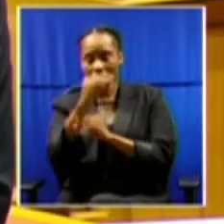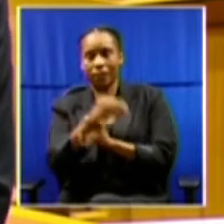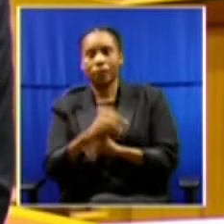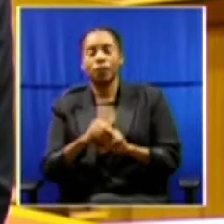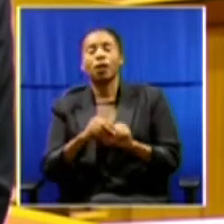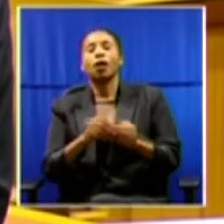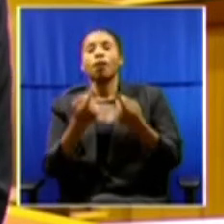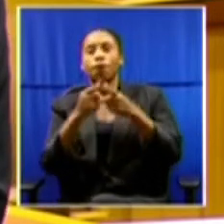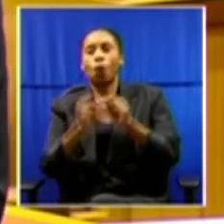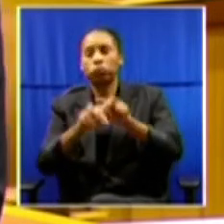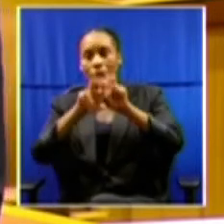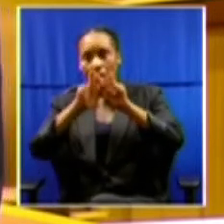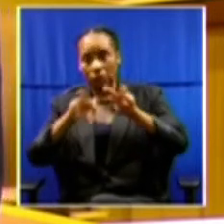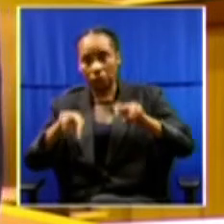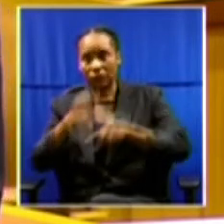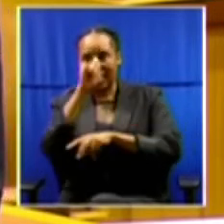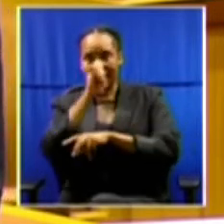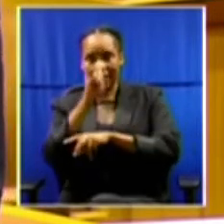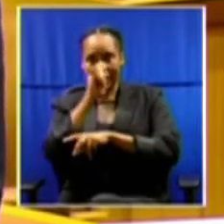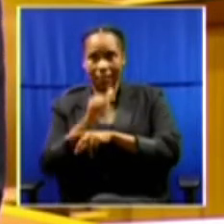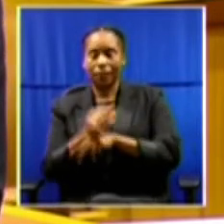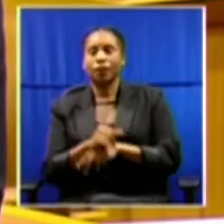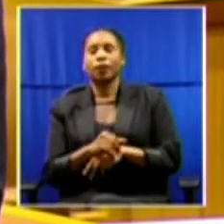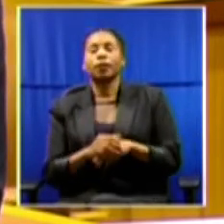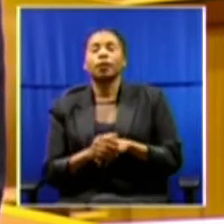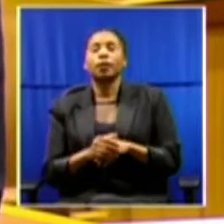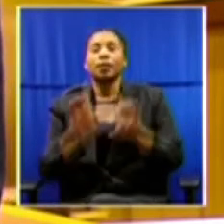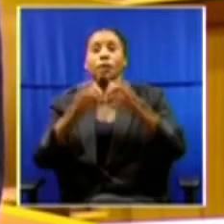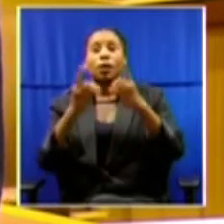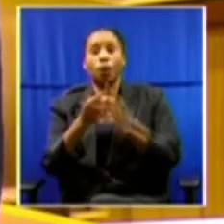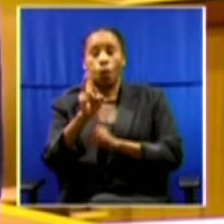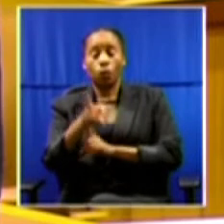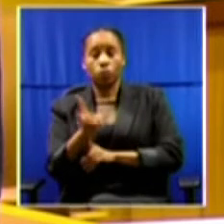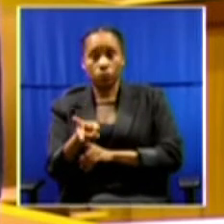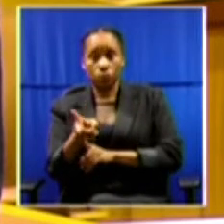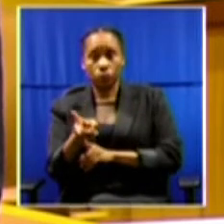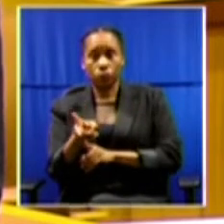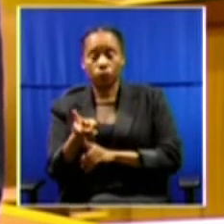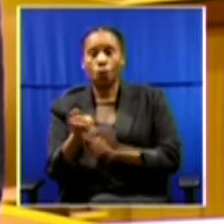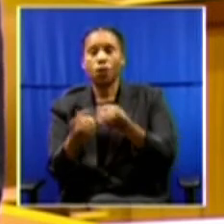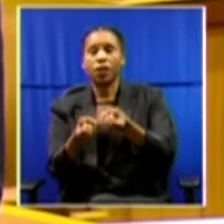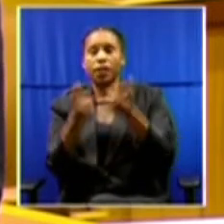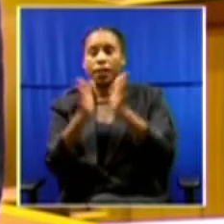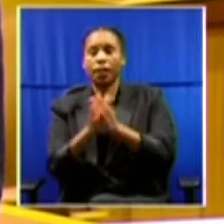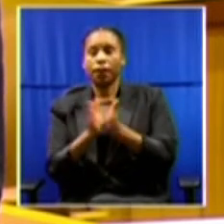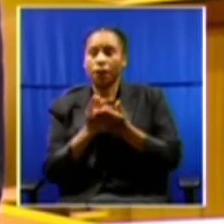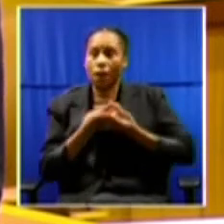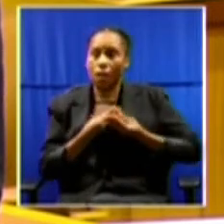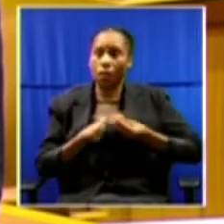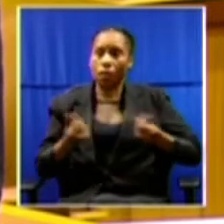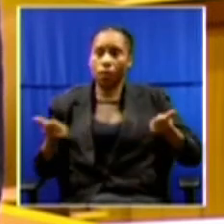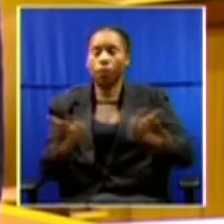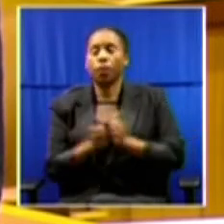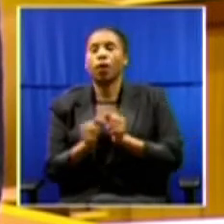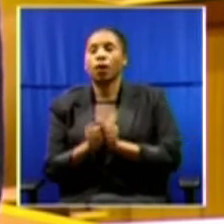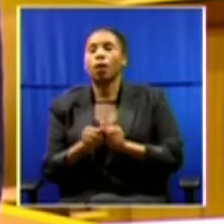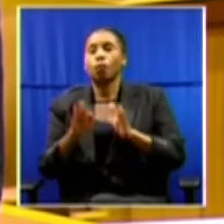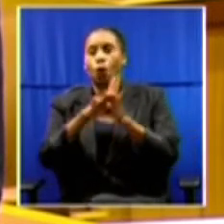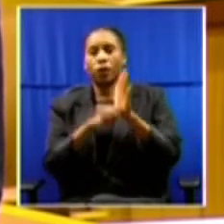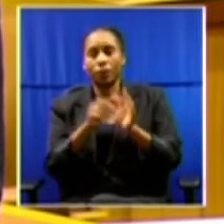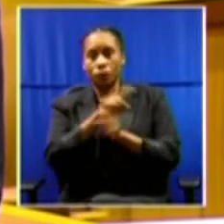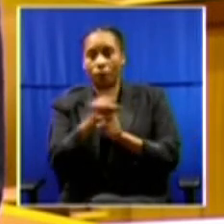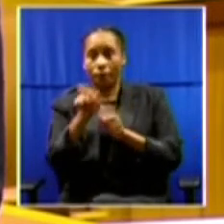investigation. On the other hand, the department also offers rehabilitation programs to offenders, which are